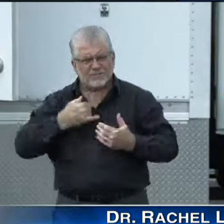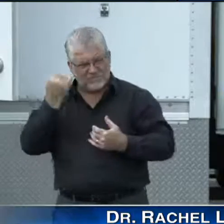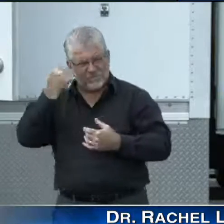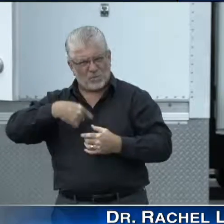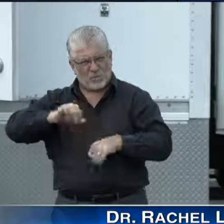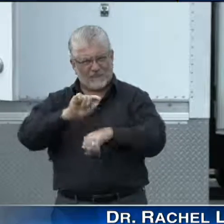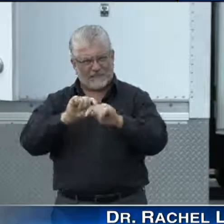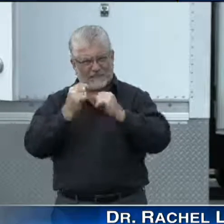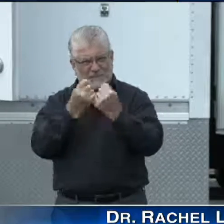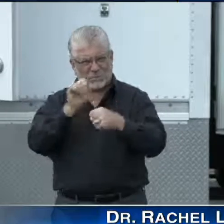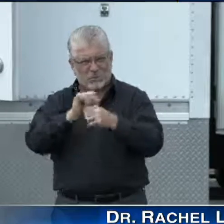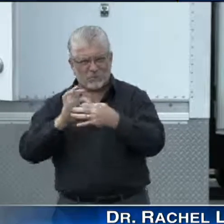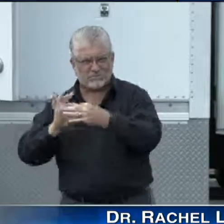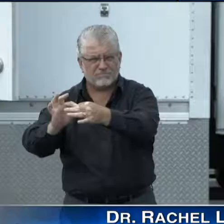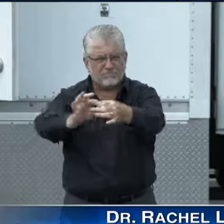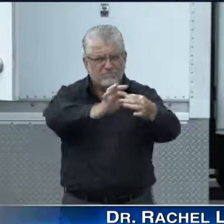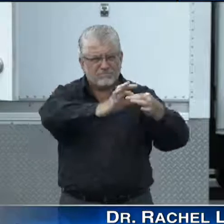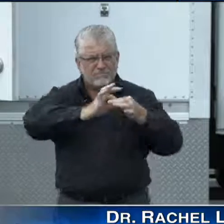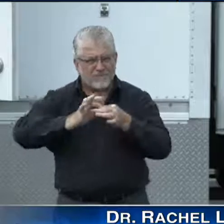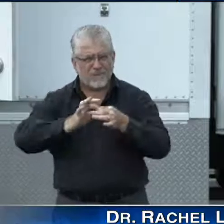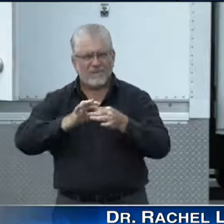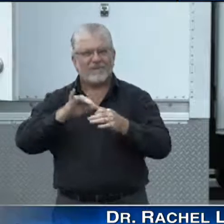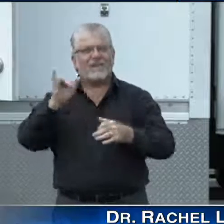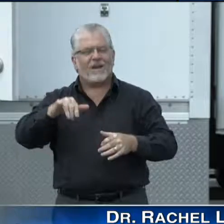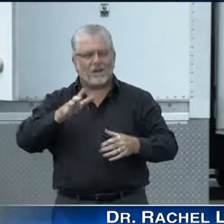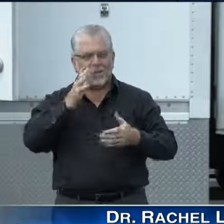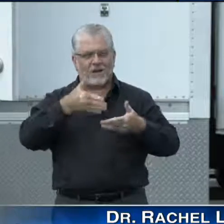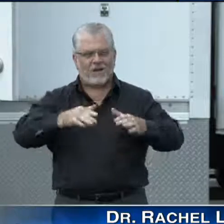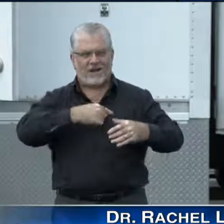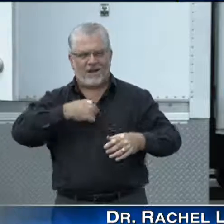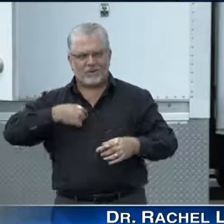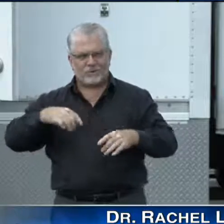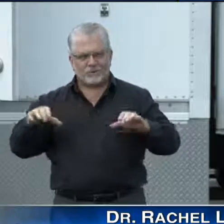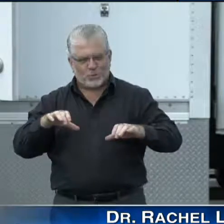and allow us to do the things that we would normally do,